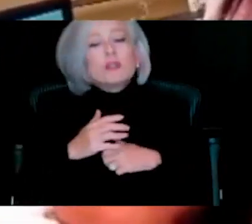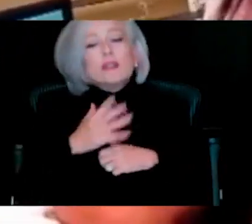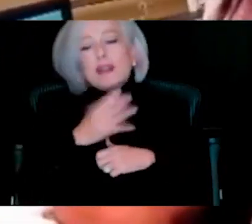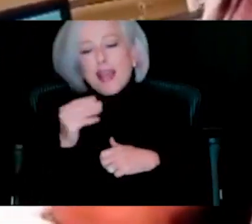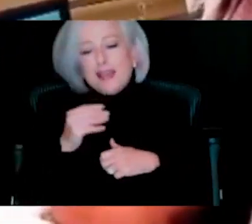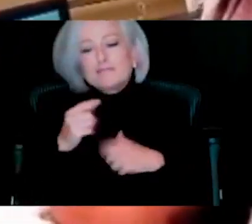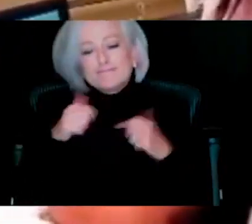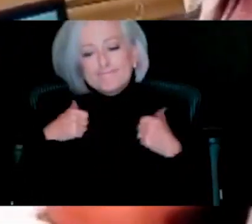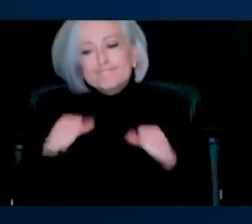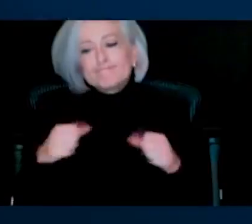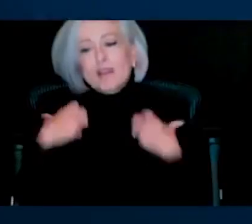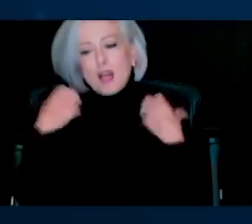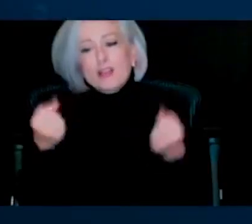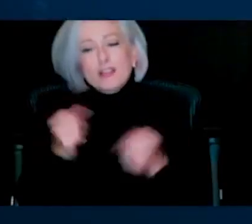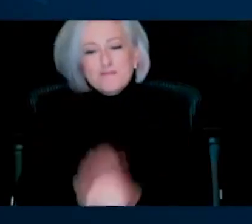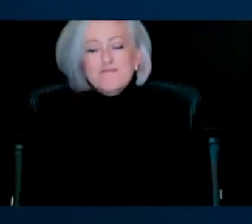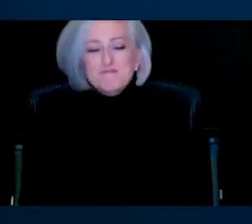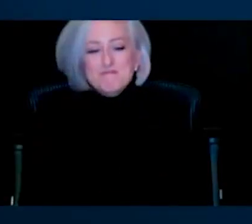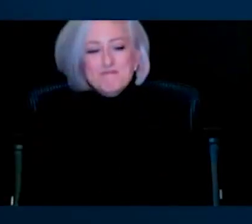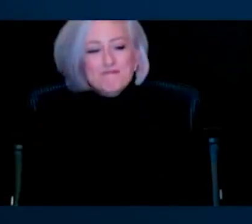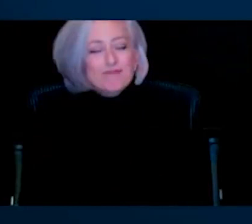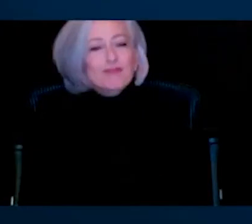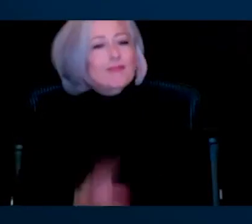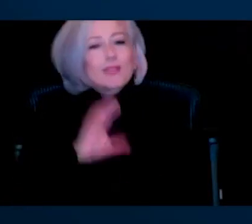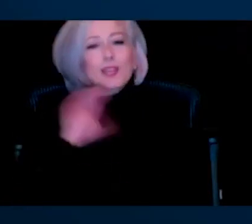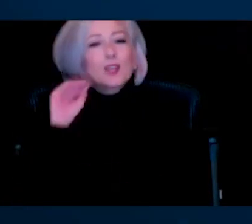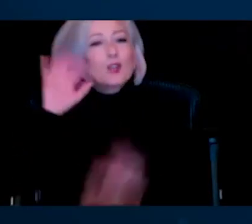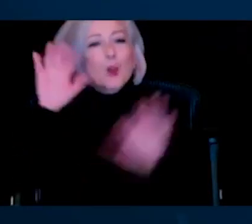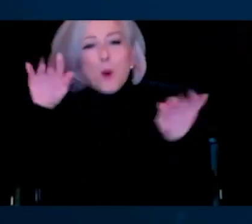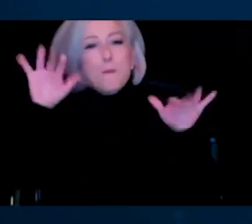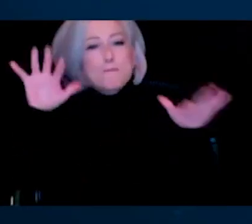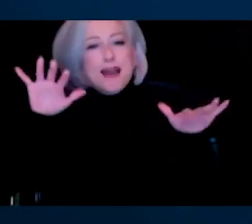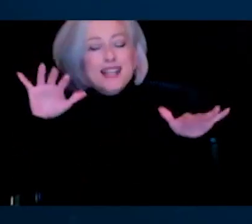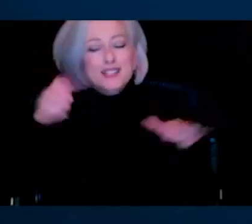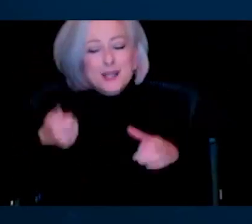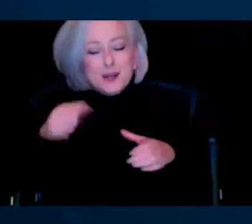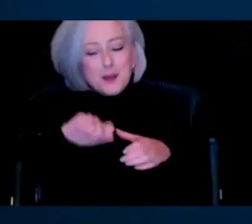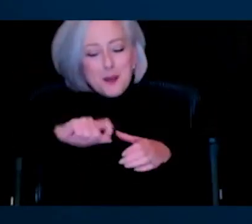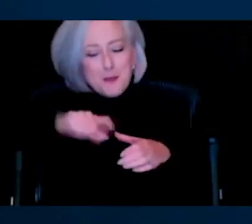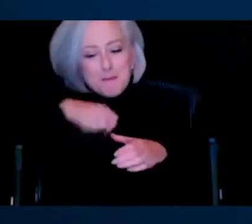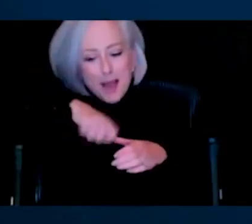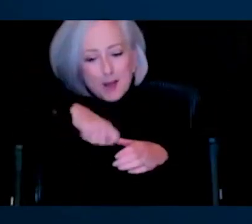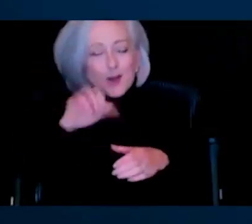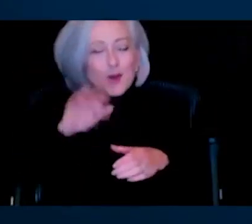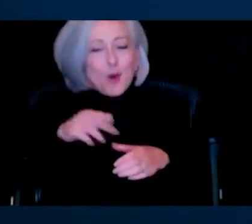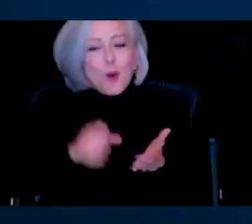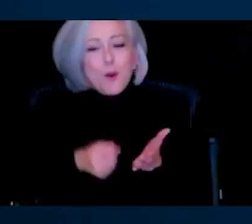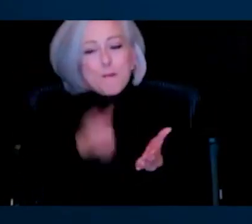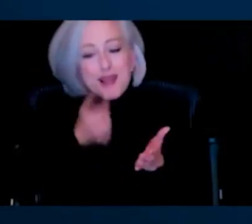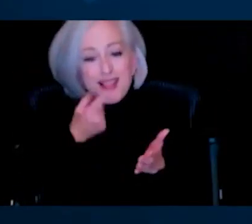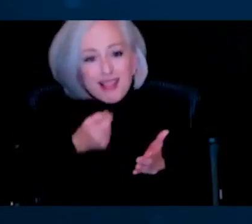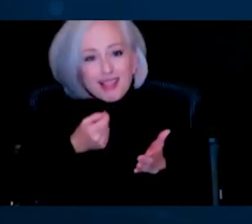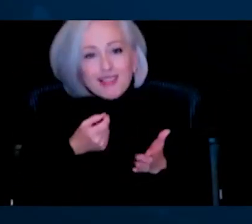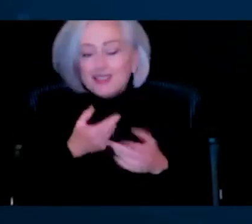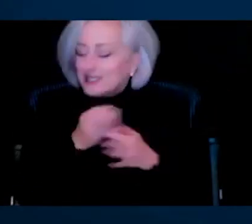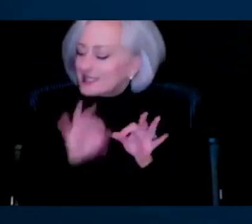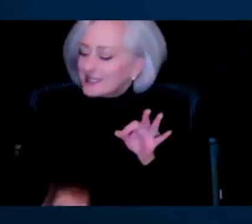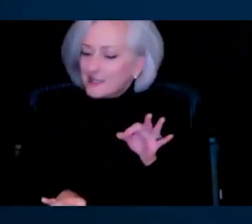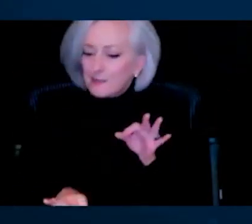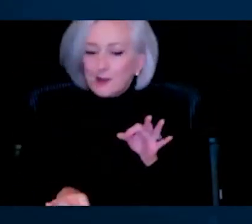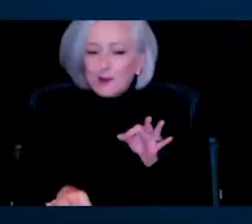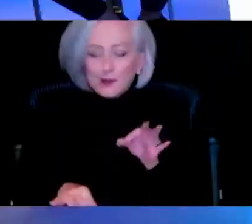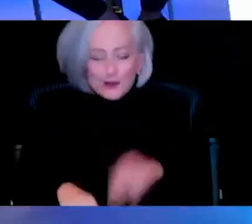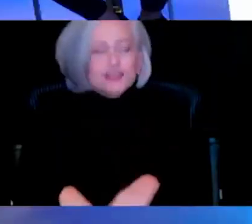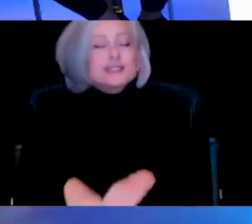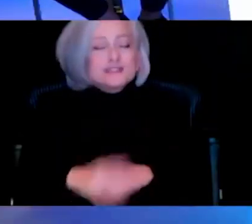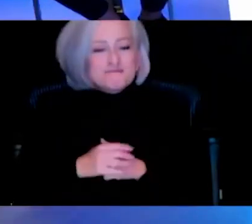healthy. Yeah, there's no magic powder, no magic pill. It's being consistent and simple and staying out of the sun, just like you both have been saying.